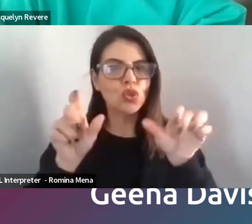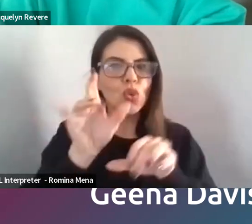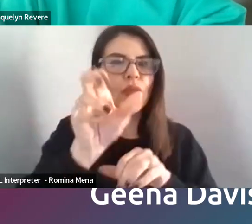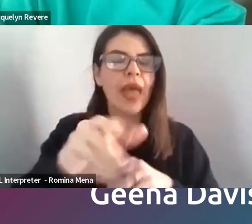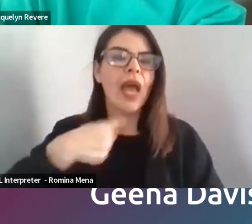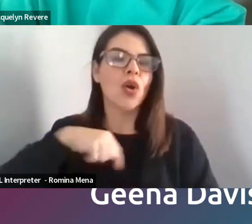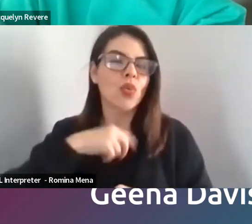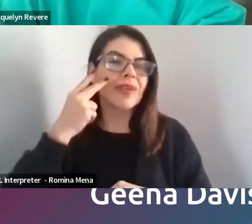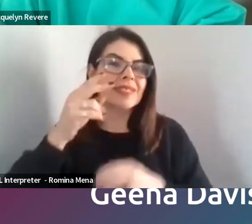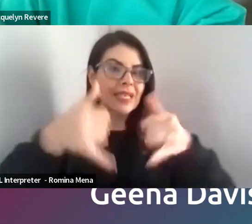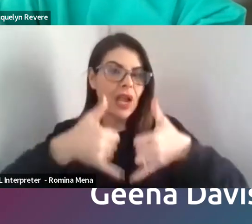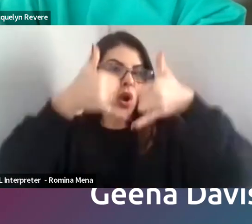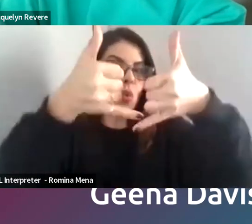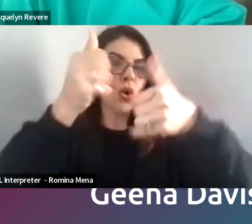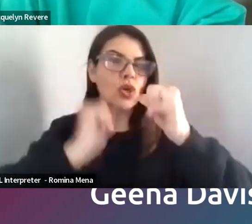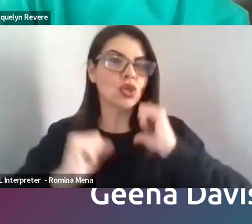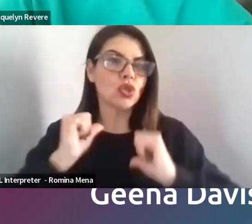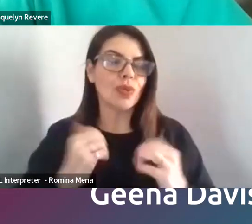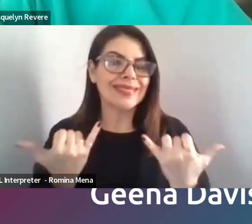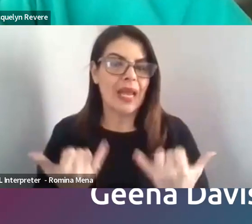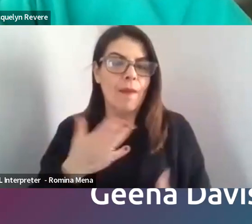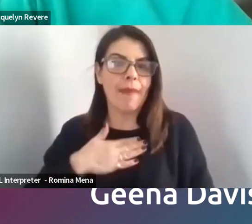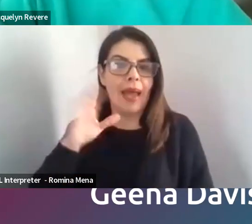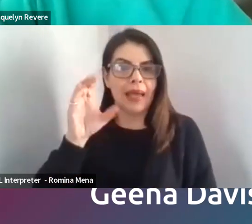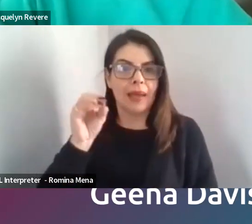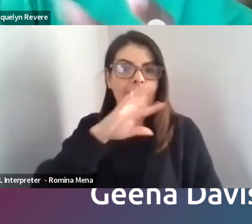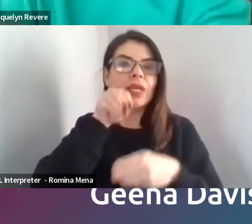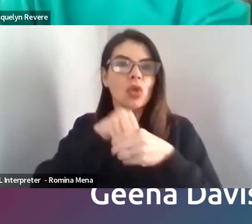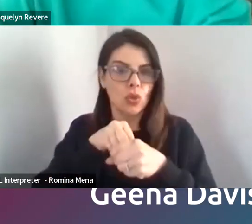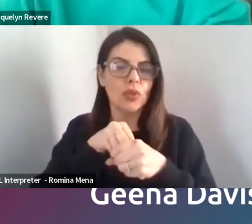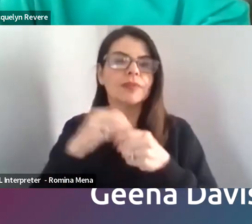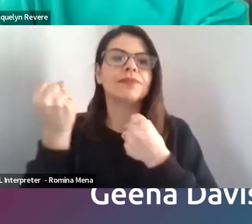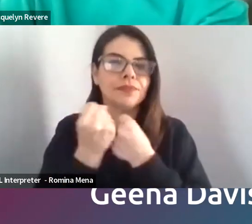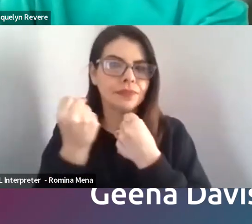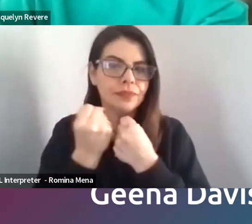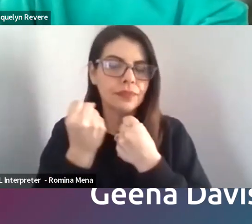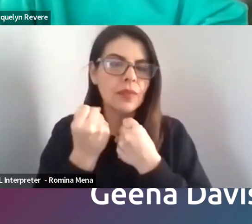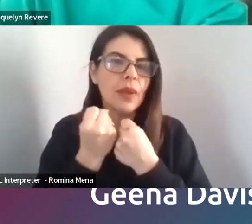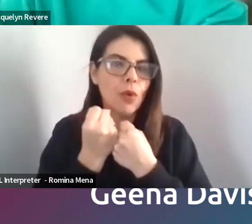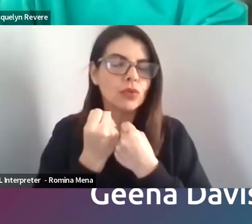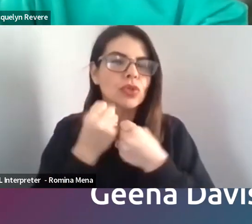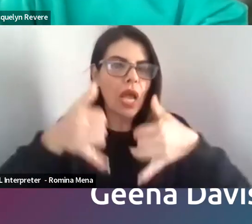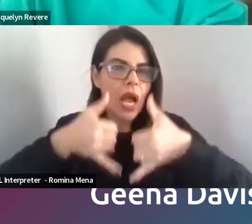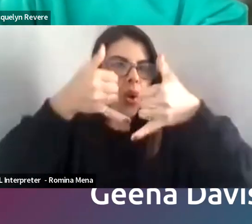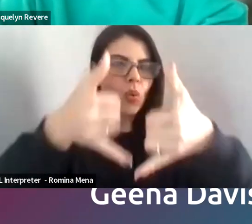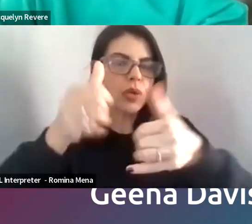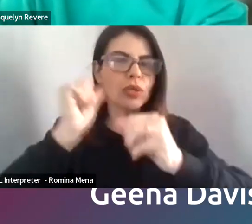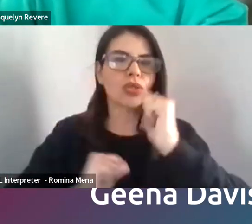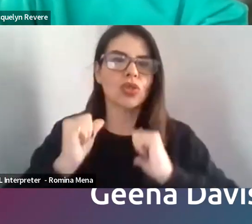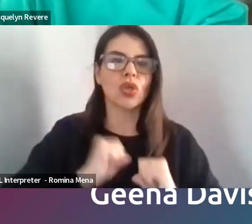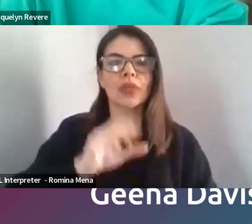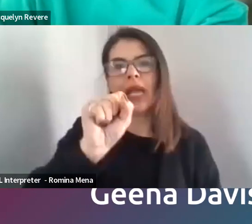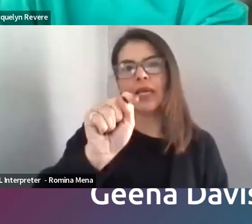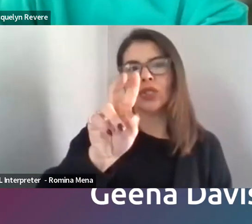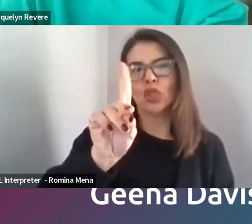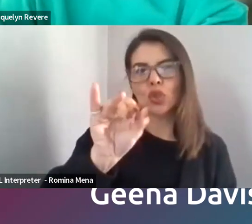seen award shows, my company included, that supports award shows, that supports studios,